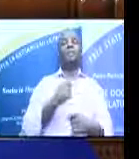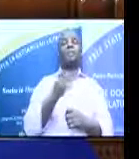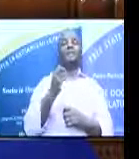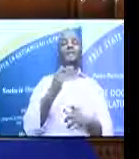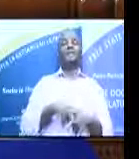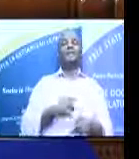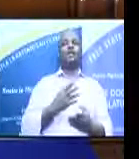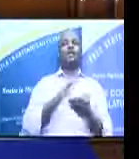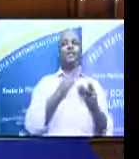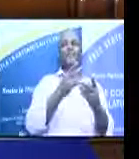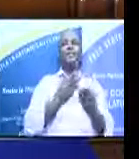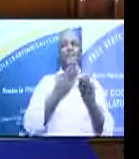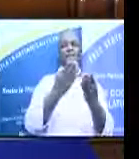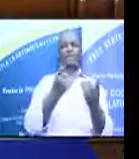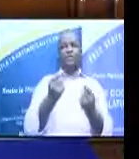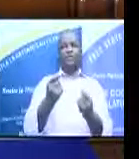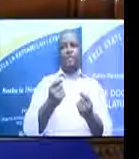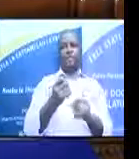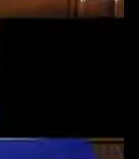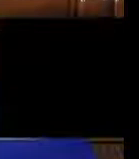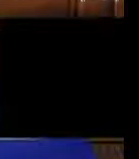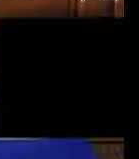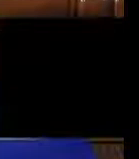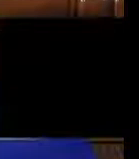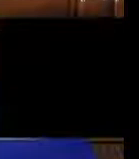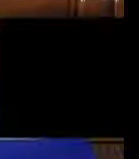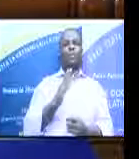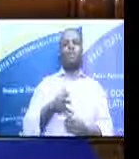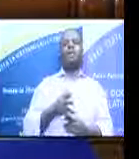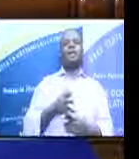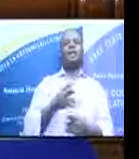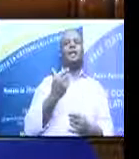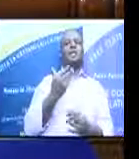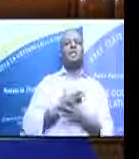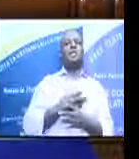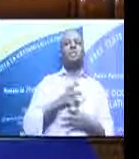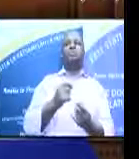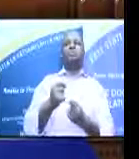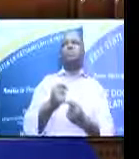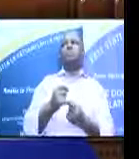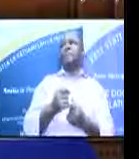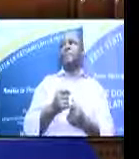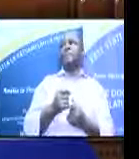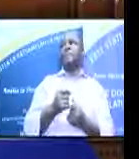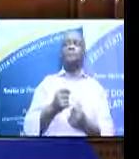ComServe, as we know that we would be then working with the people that will be